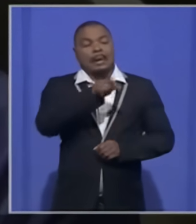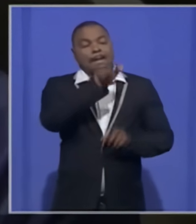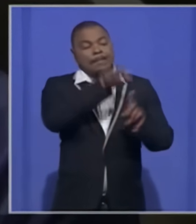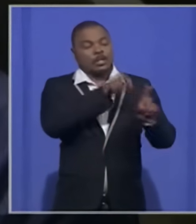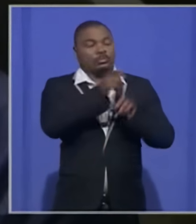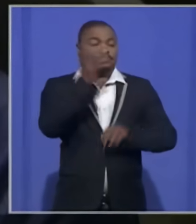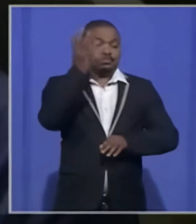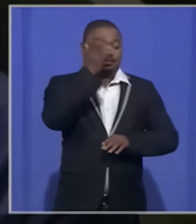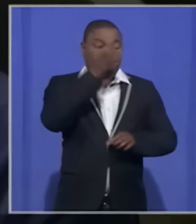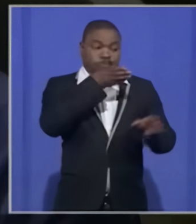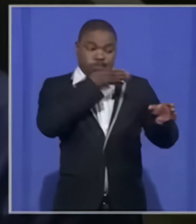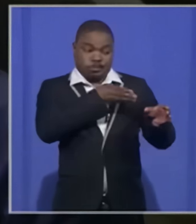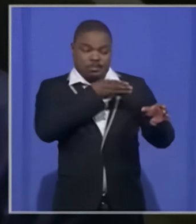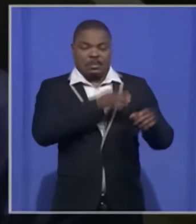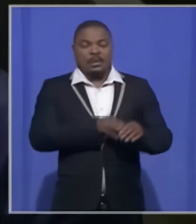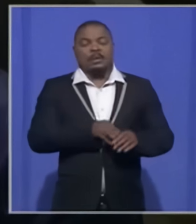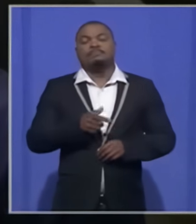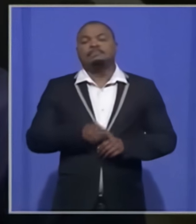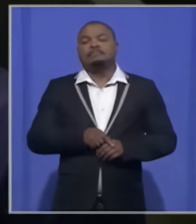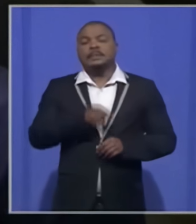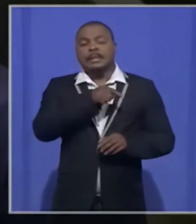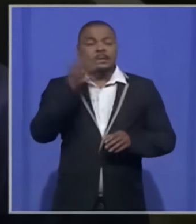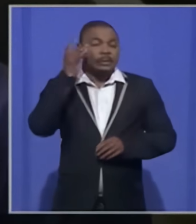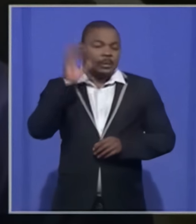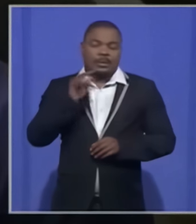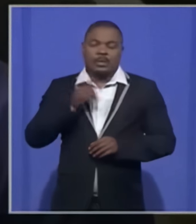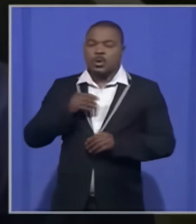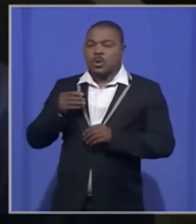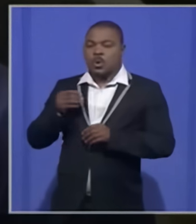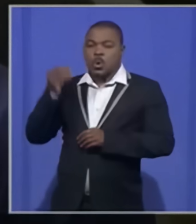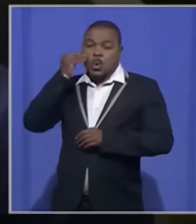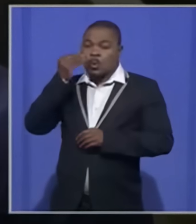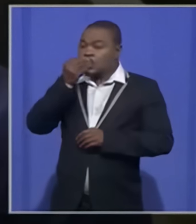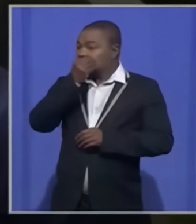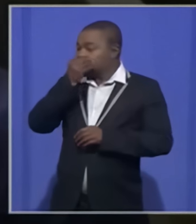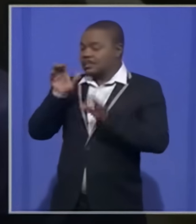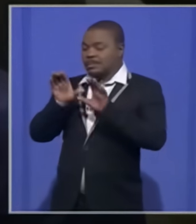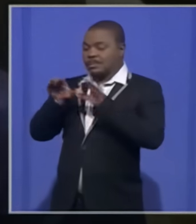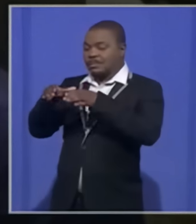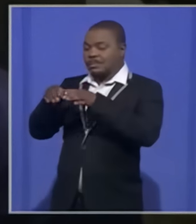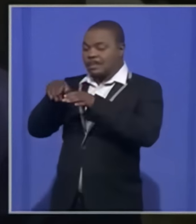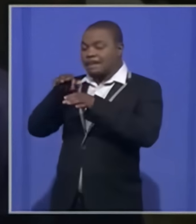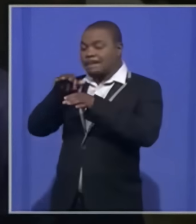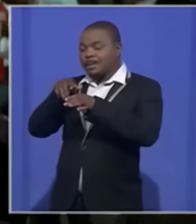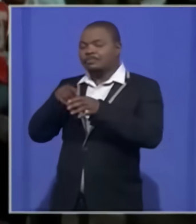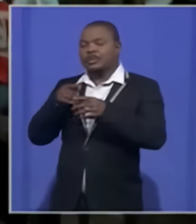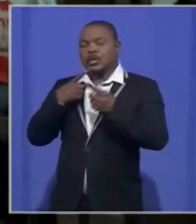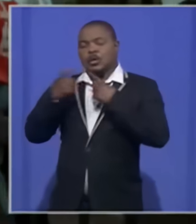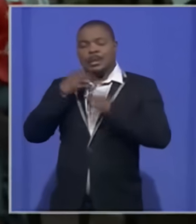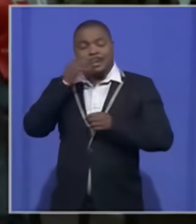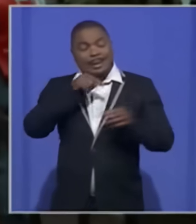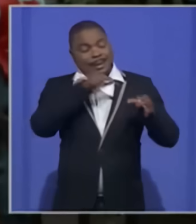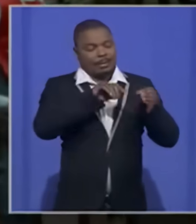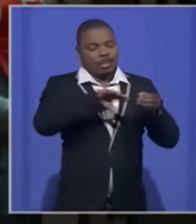on the floor, that there is a group of Khoisan people that are complaining about being excluded.